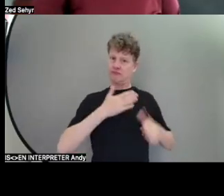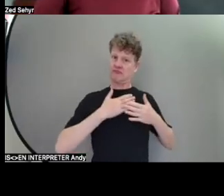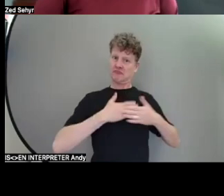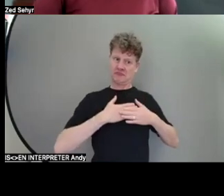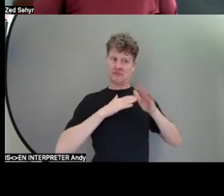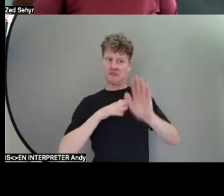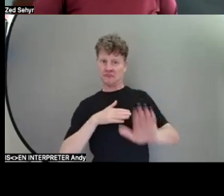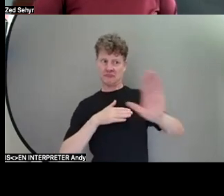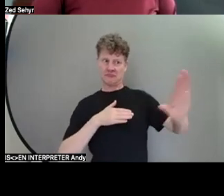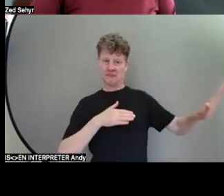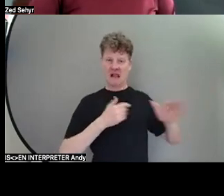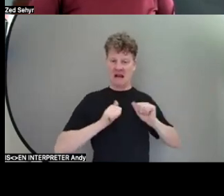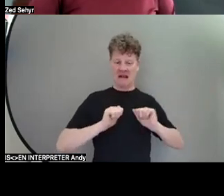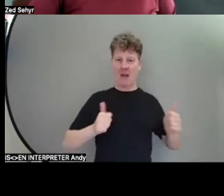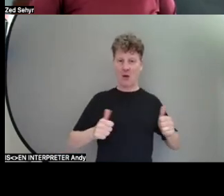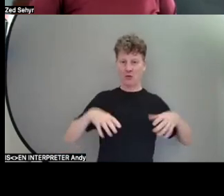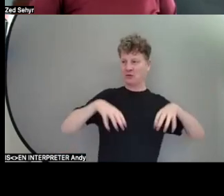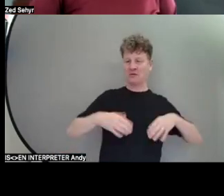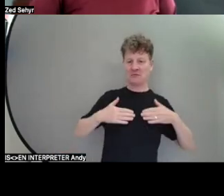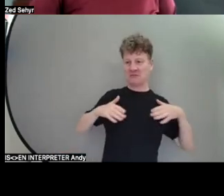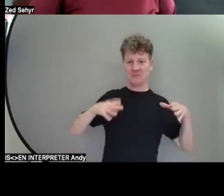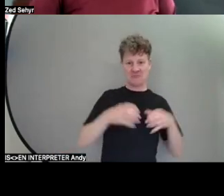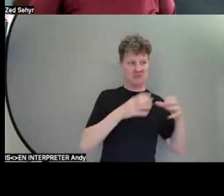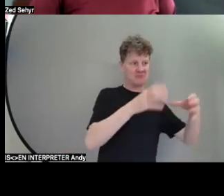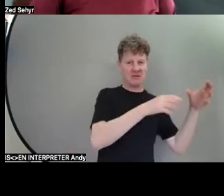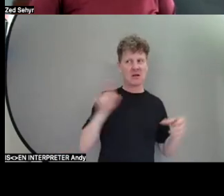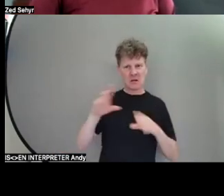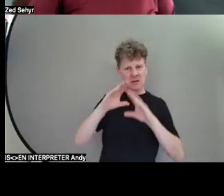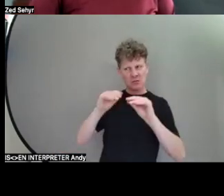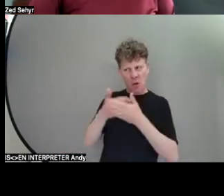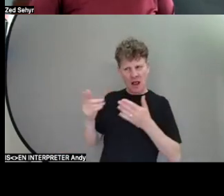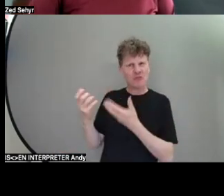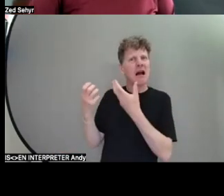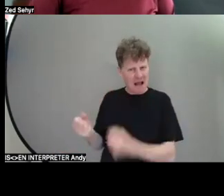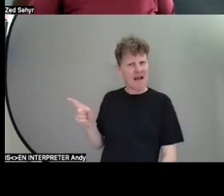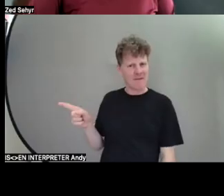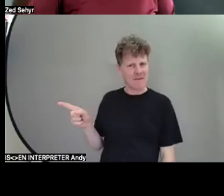other neighborhoods, which we see in spoken languages.